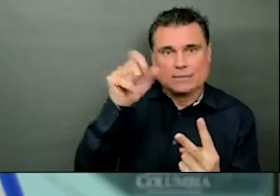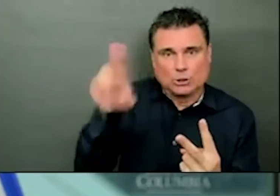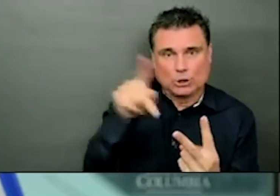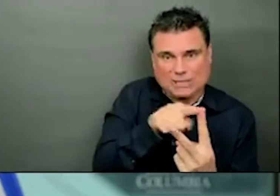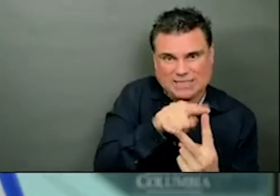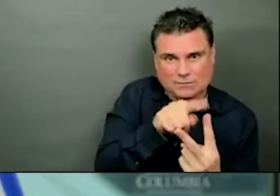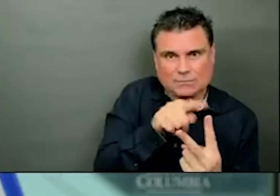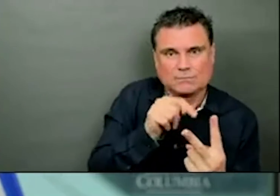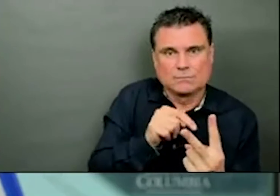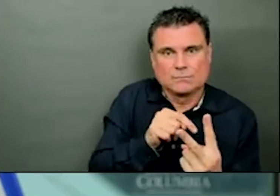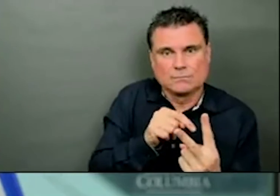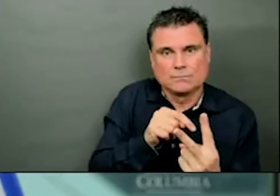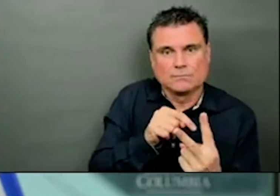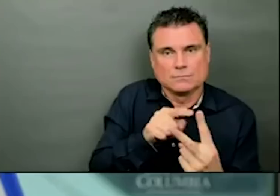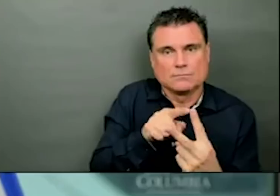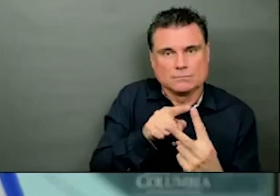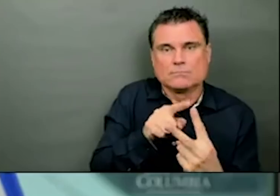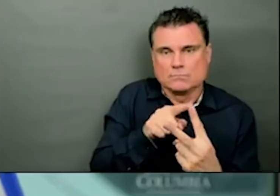government,